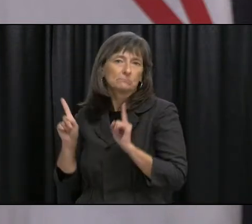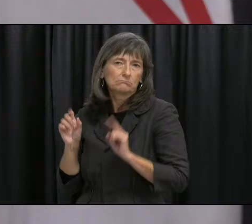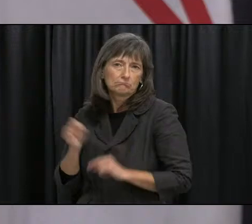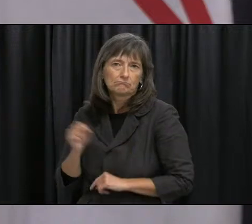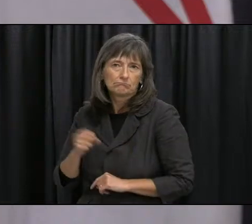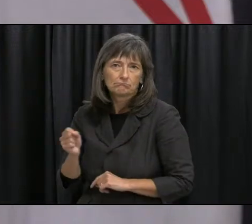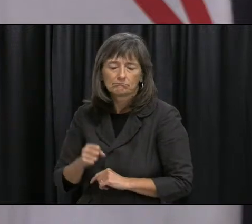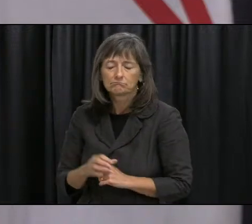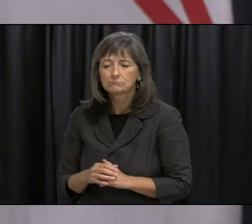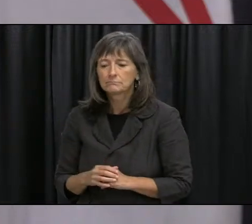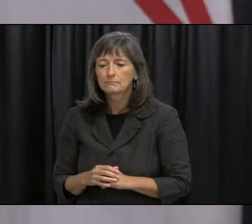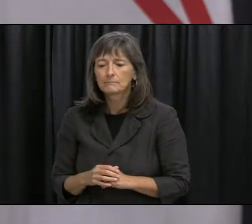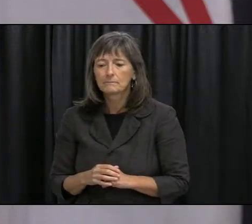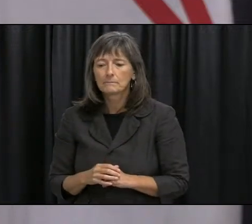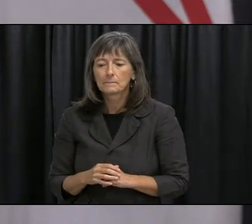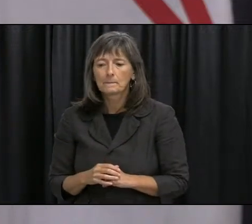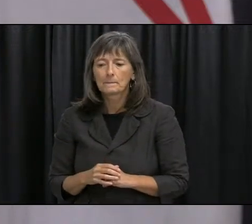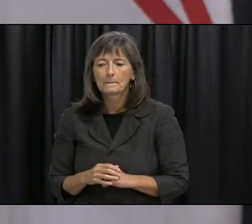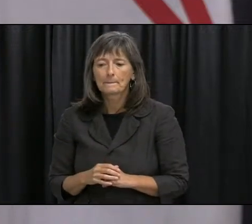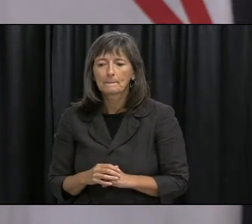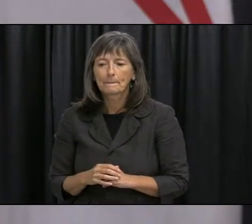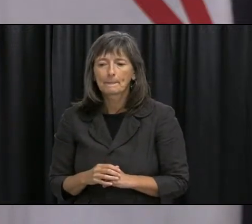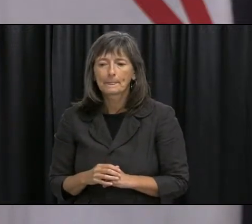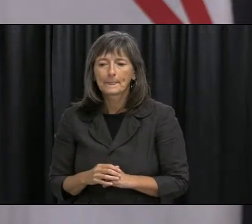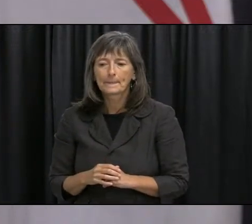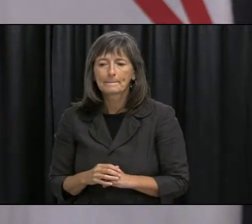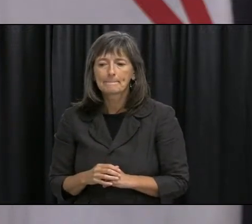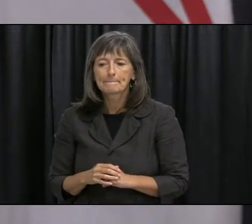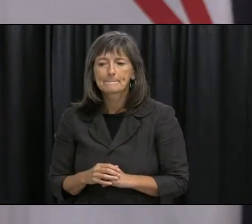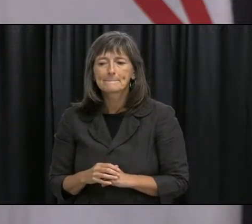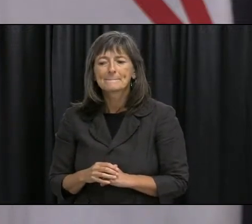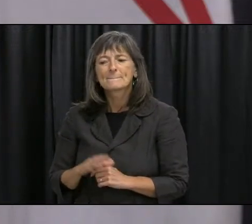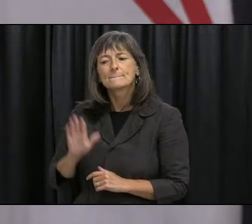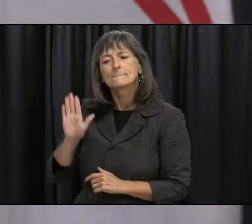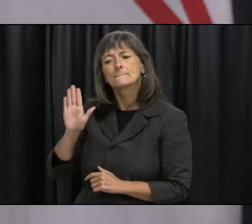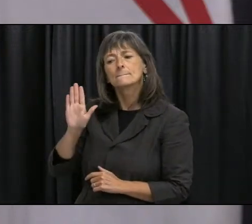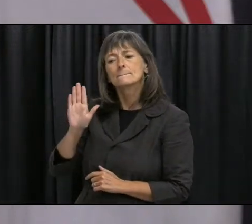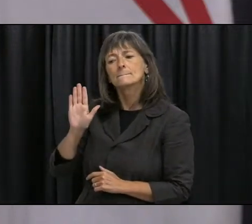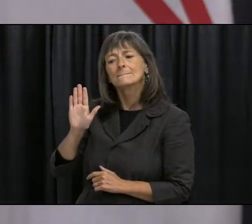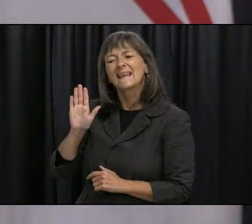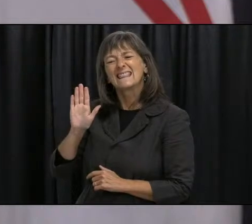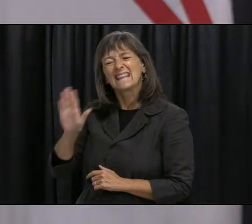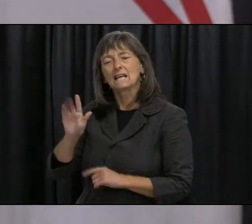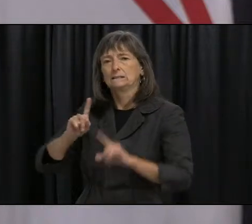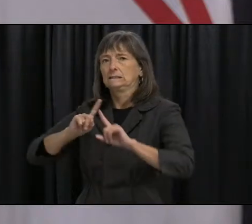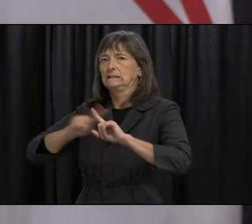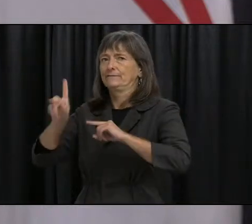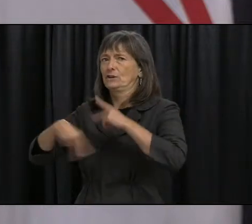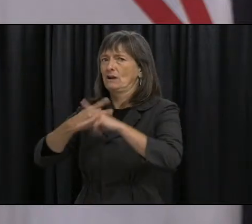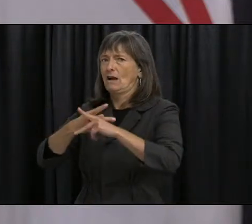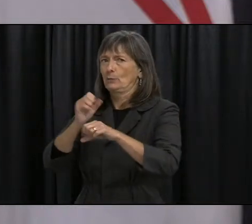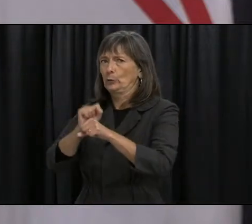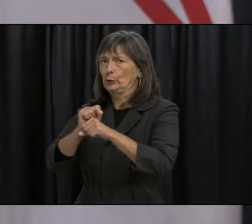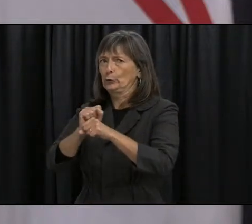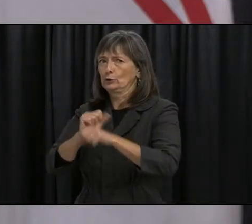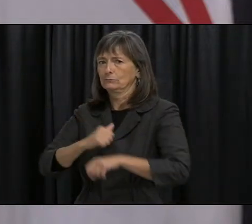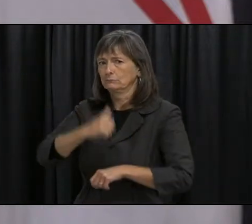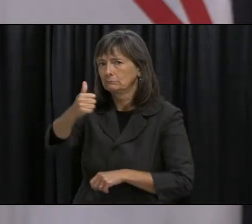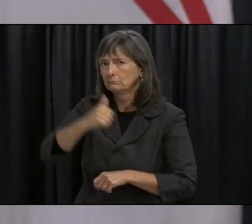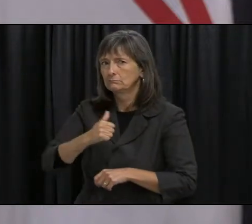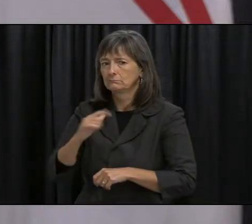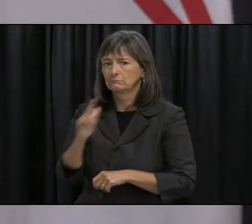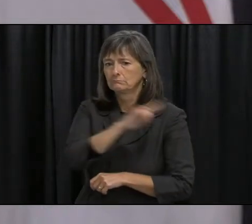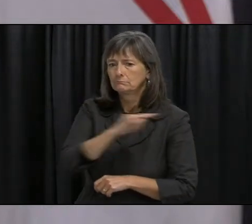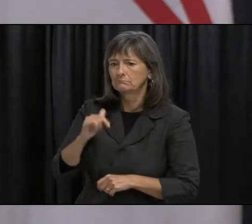differently, and they have done it based on the type of rotational worker, I believe, and they're doing